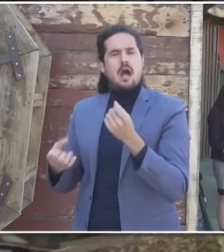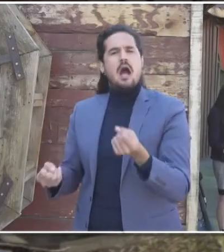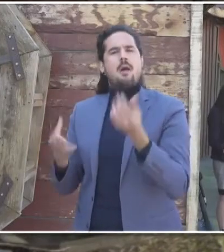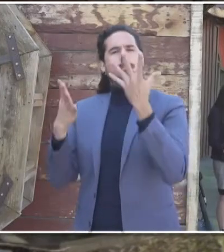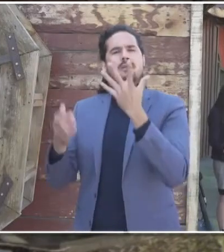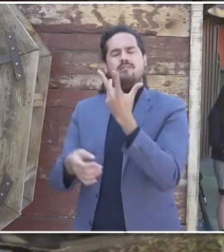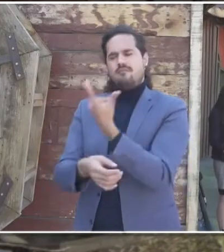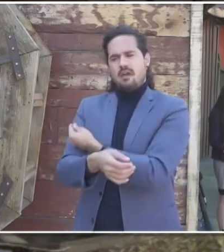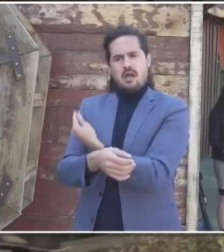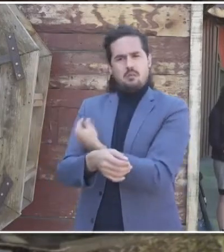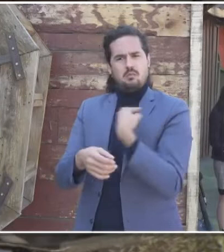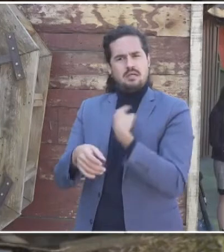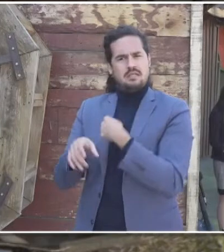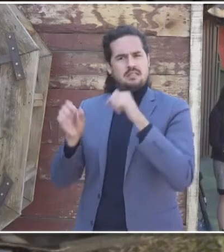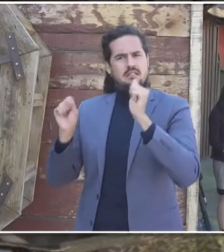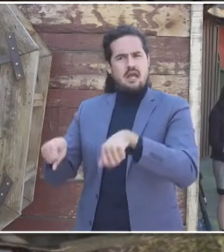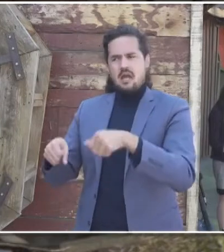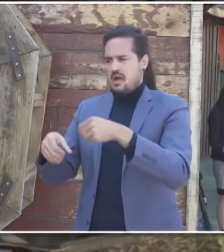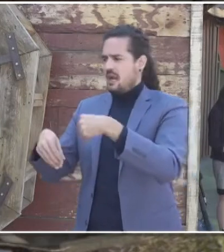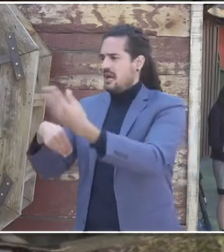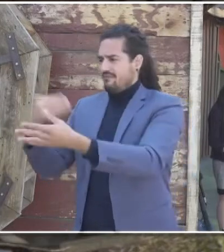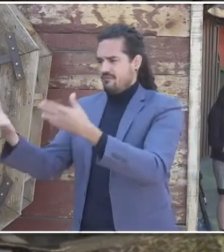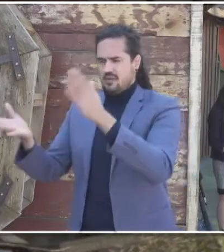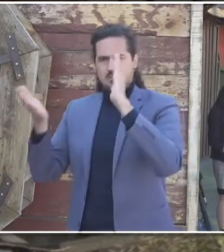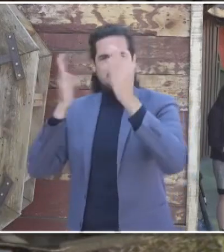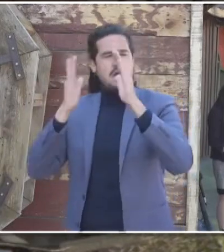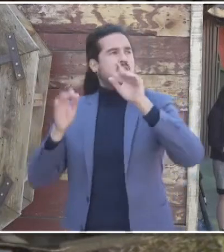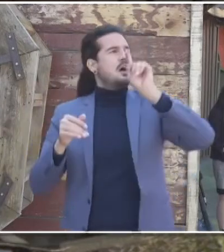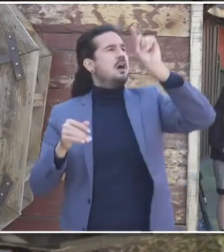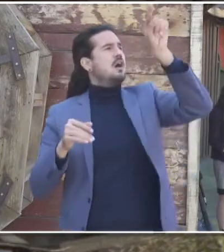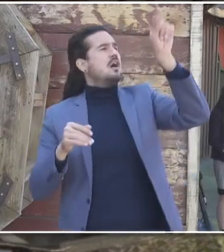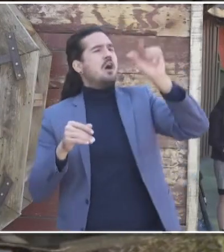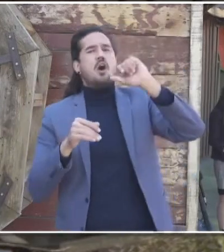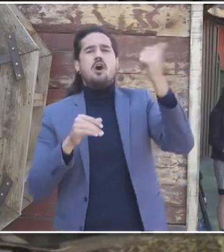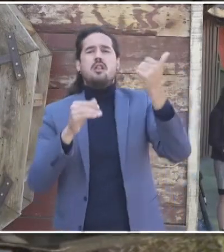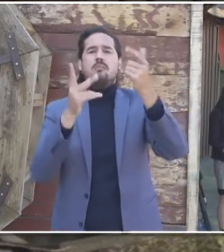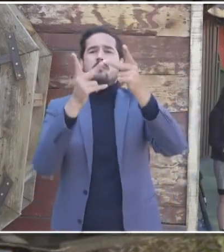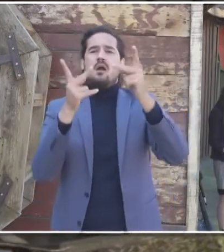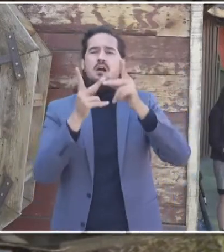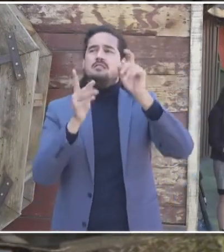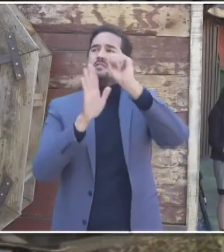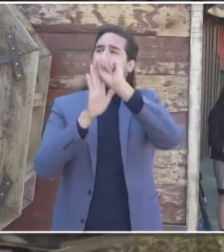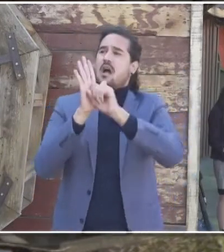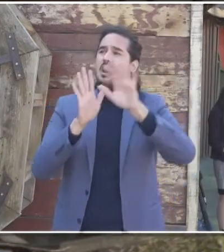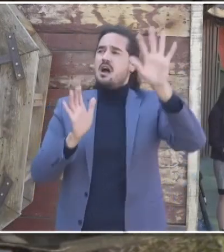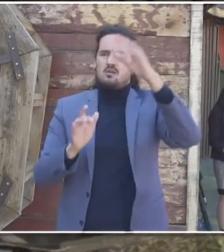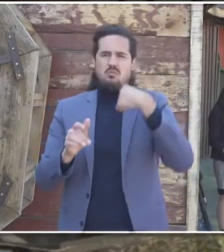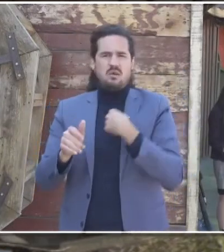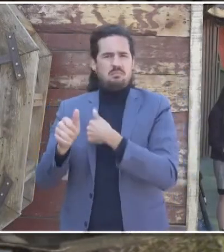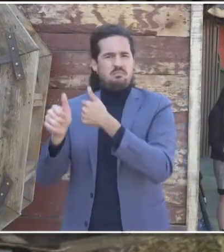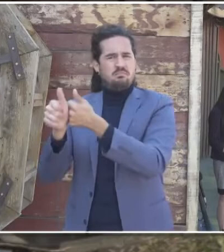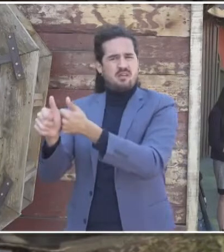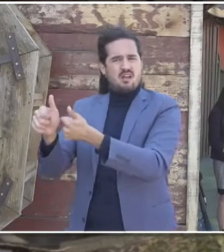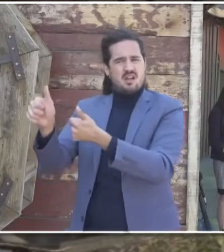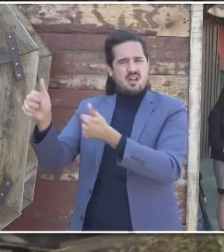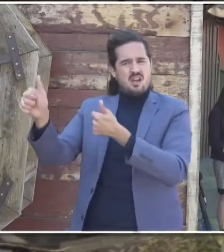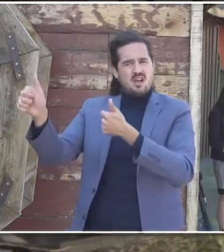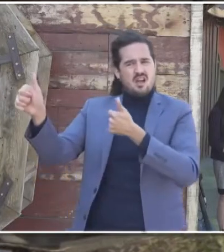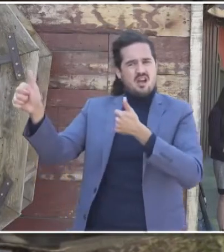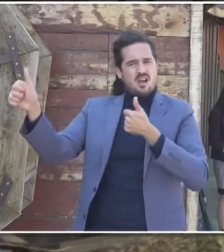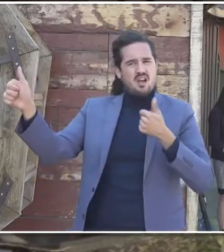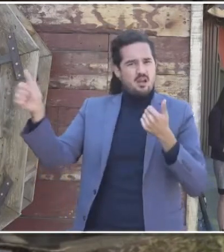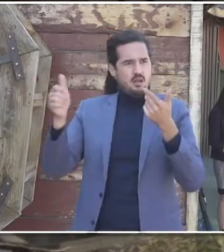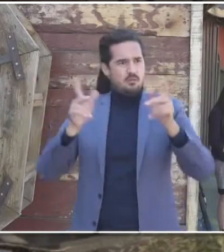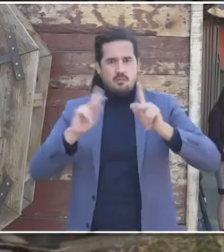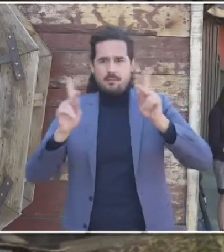other regions in the state. Is it because we're not getting vaccines delivered here at the rate that other regions are in the state? Look, at the end of the day, I